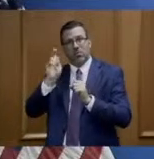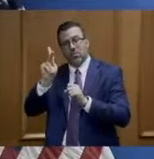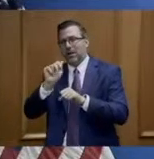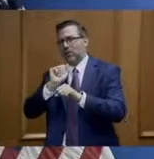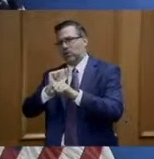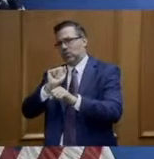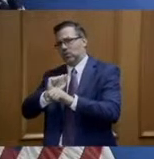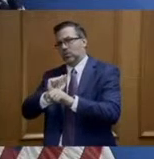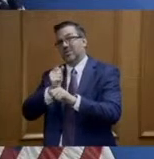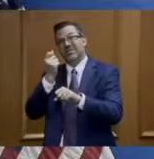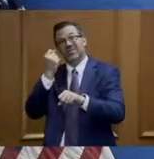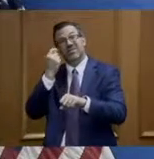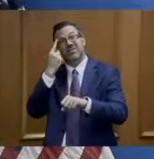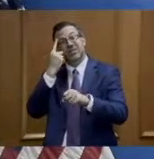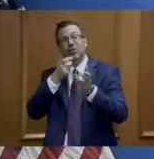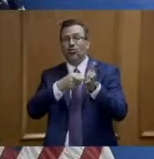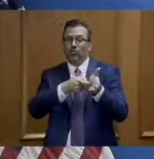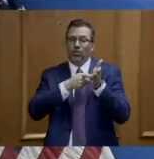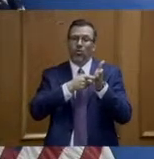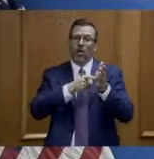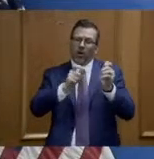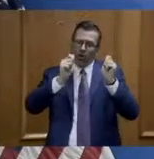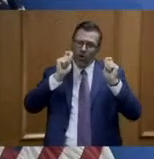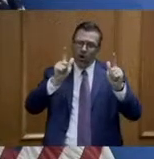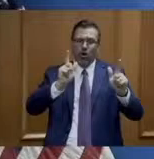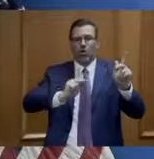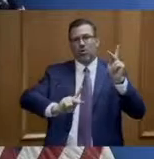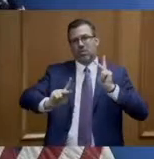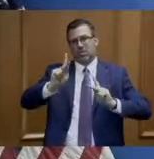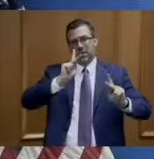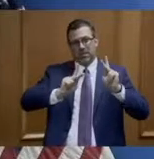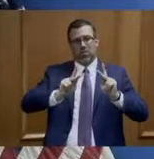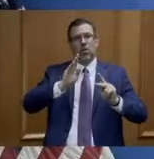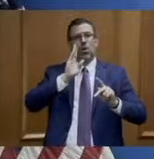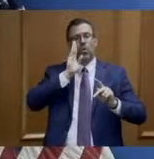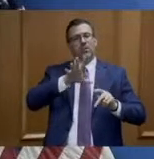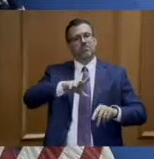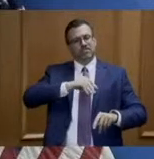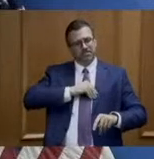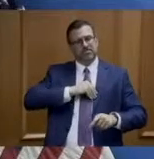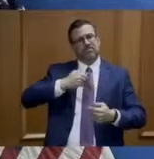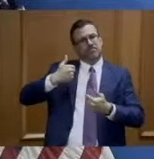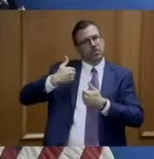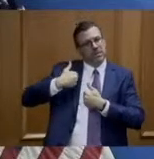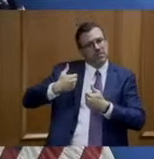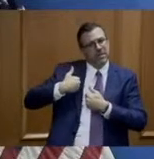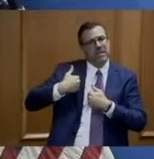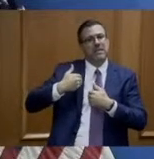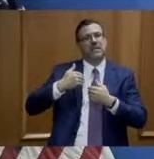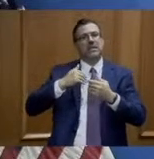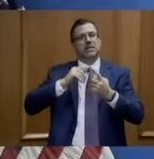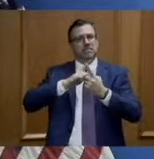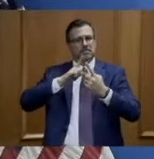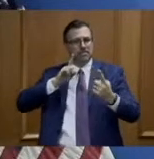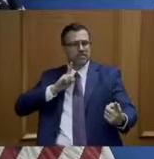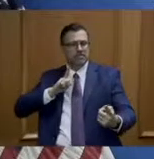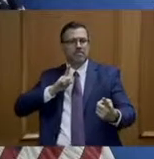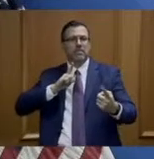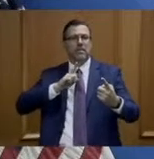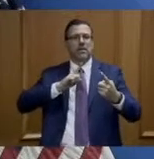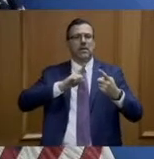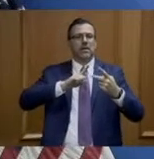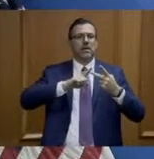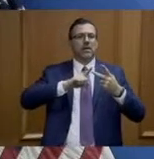require that every single one of us continue to do our part, continue to pursue the guidance, continue to pursue